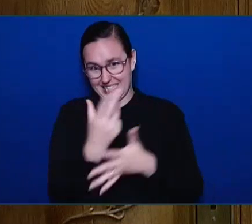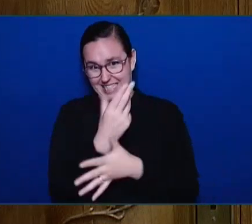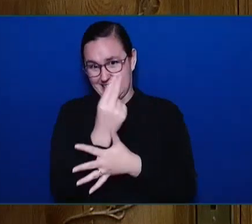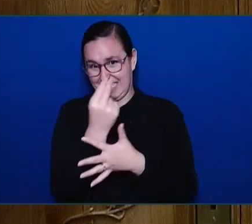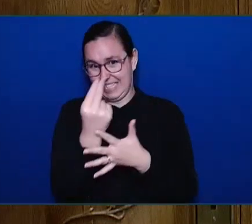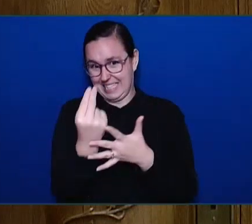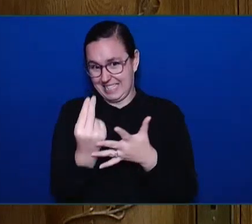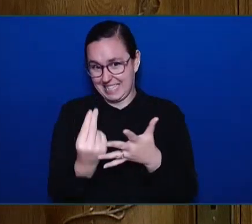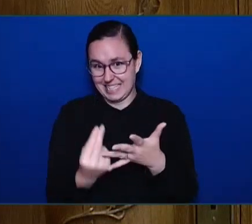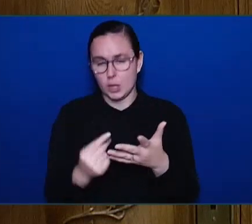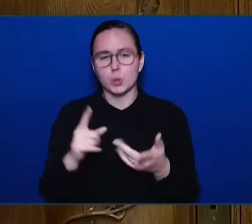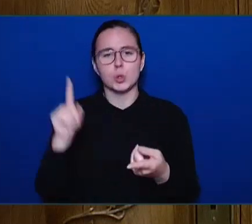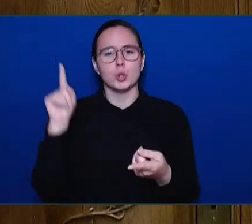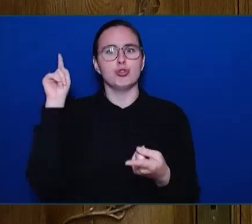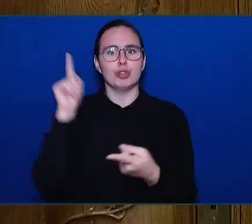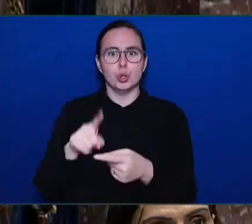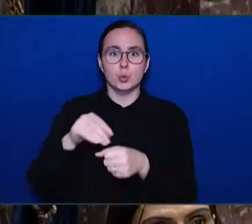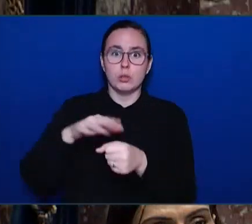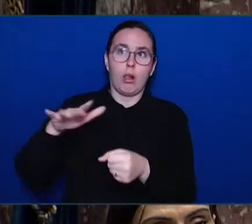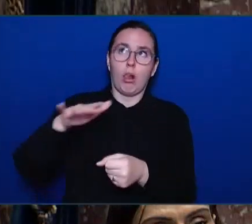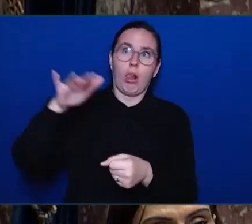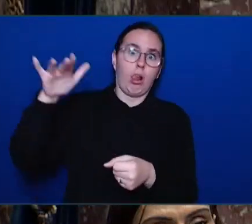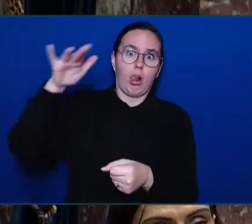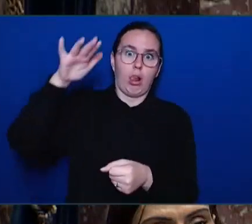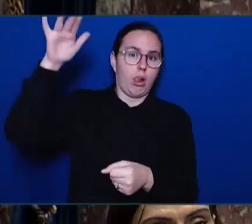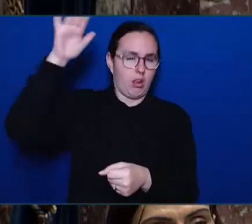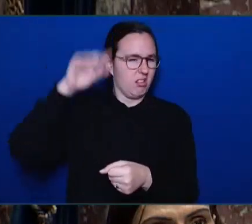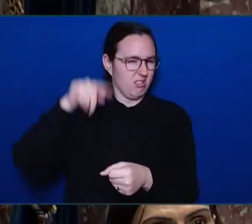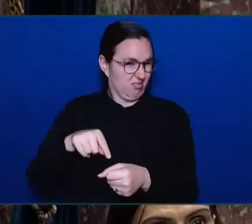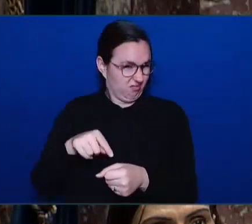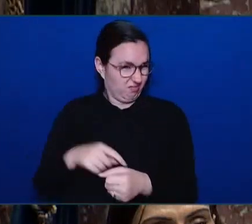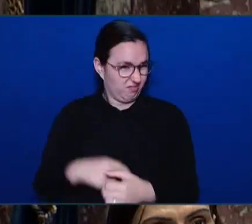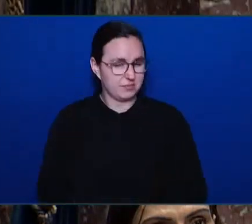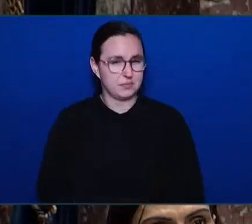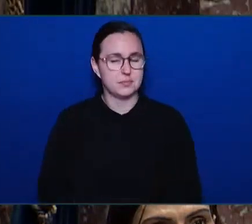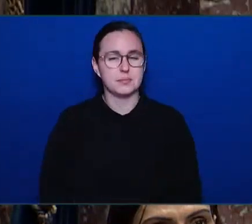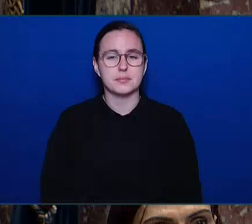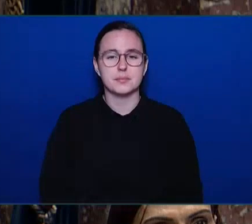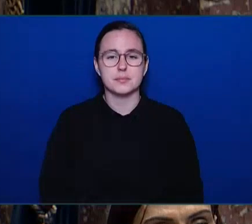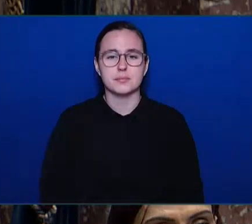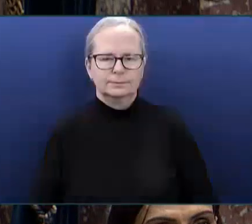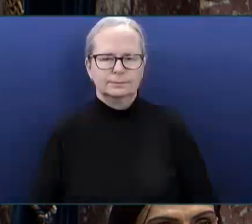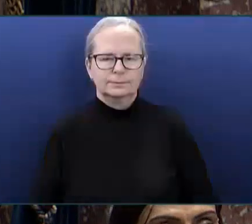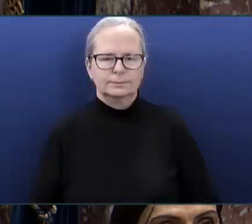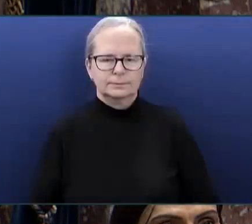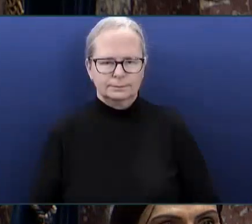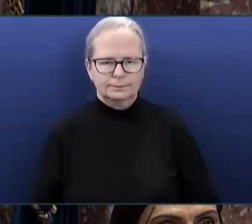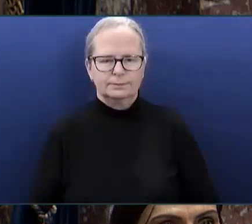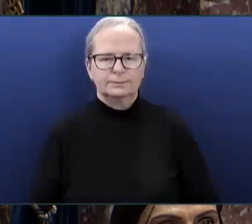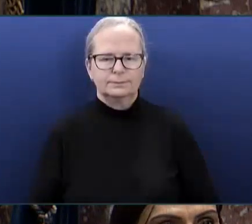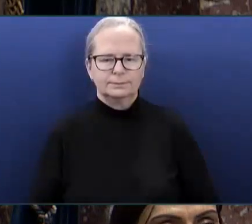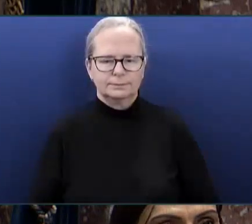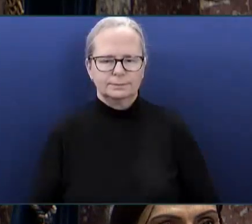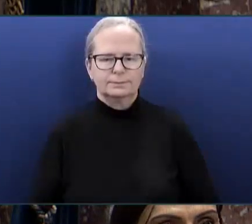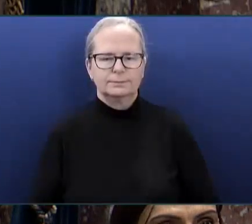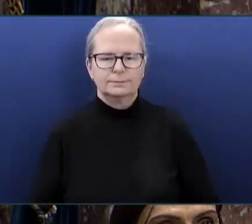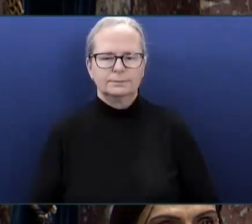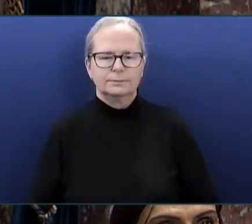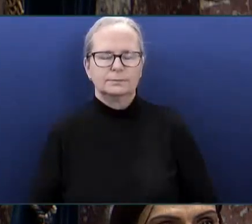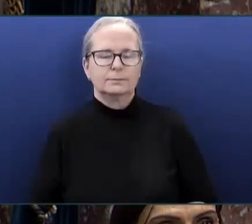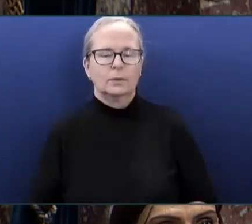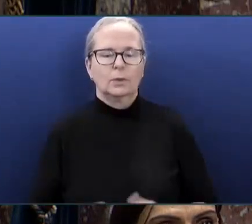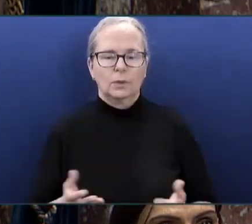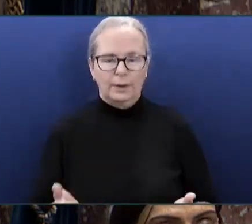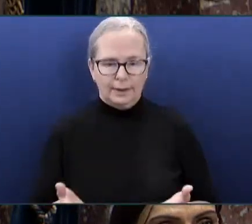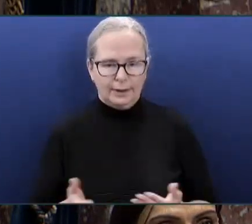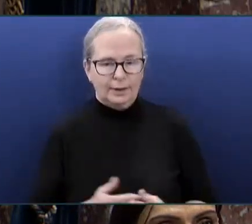Third Party House Leader Supplemental. Yeah, thank you, Mr. Speaker. Of course, the best way to reduce emissions is not to go about diligently creating